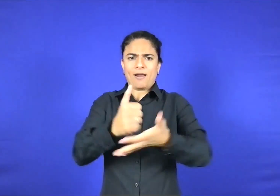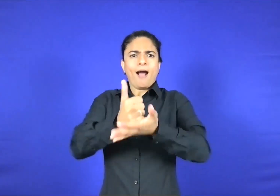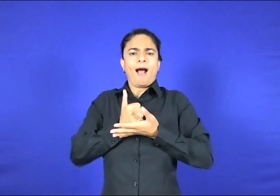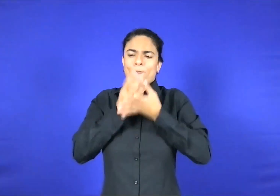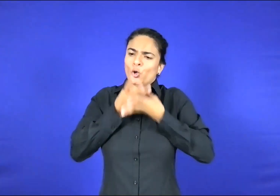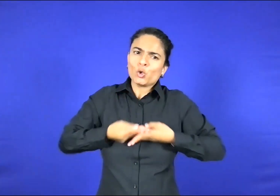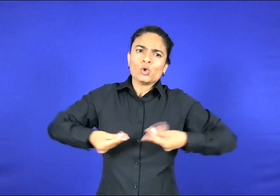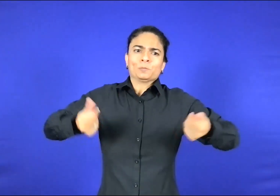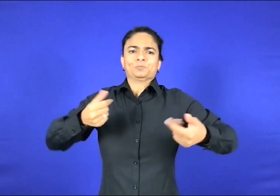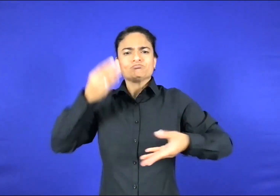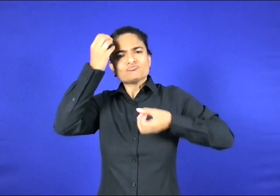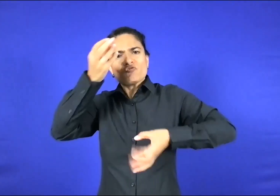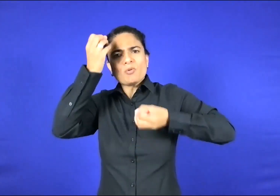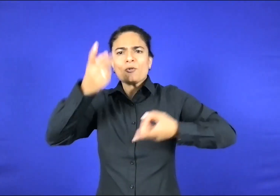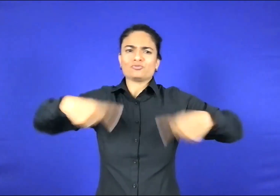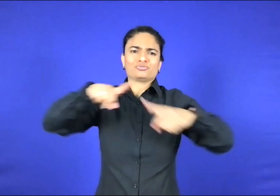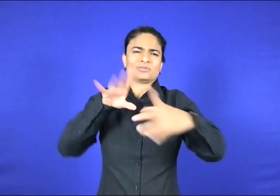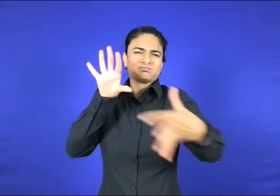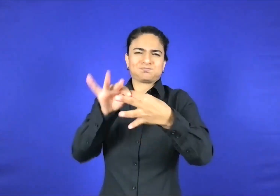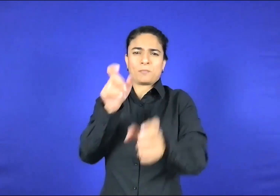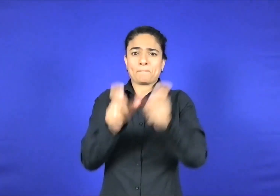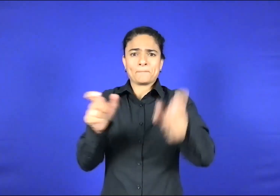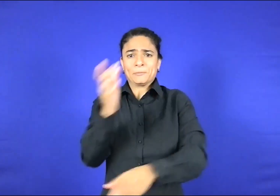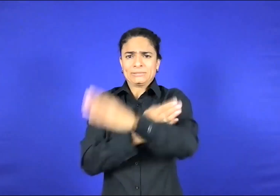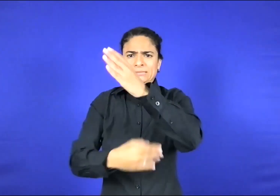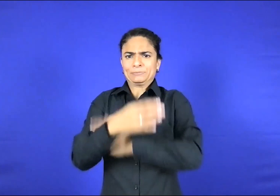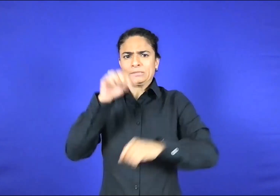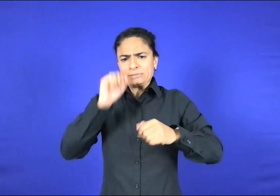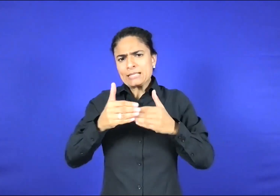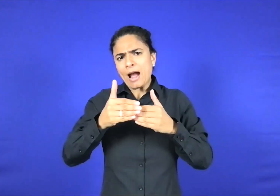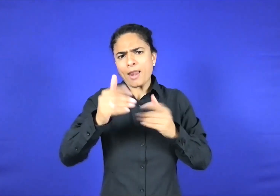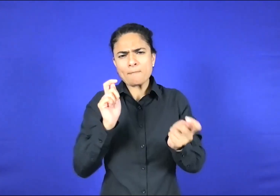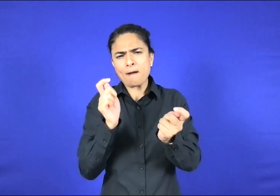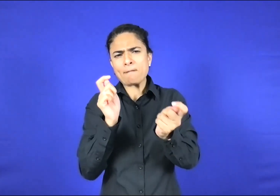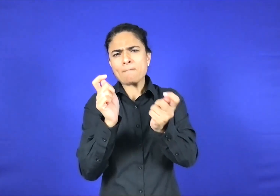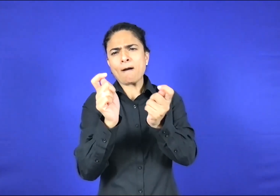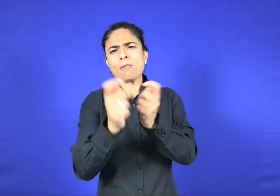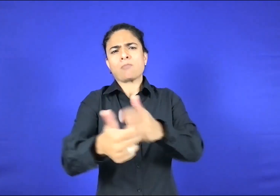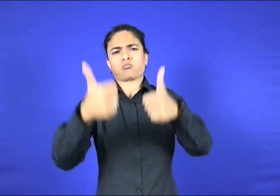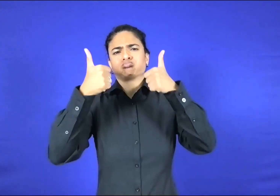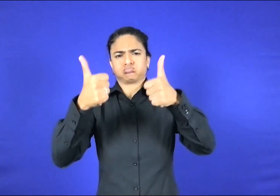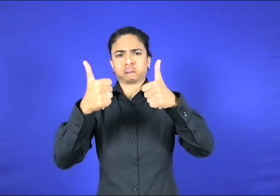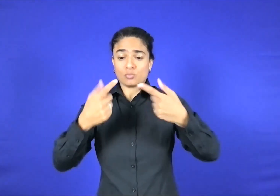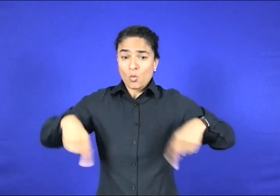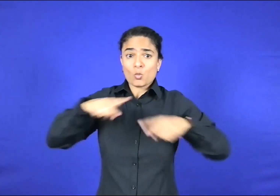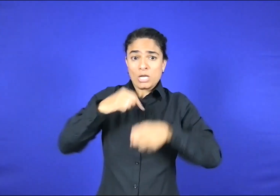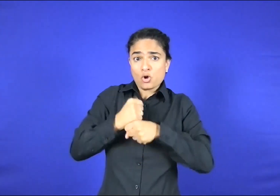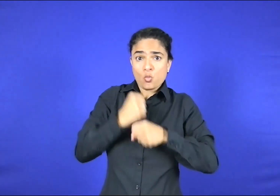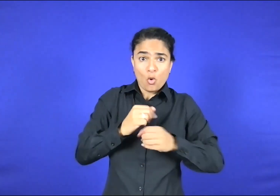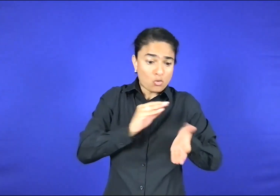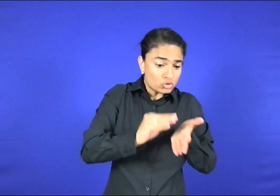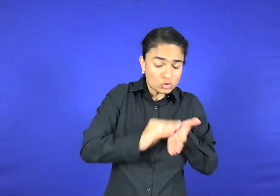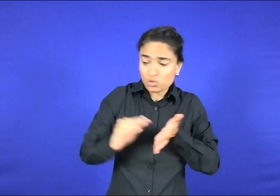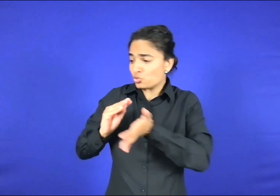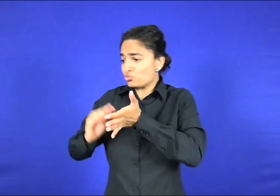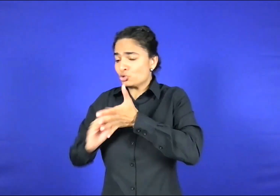mentioned, we will later on be released and also provide further insights based on